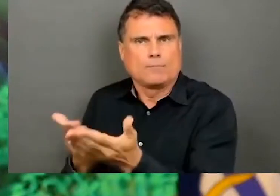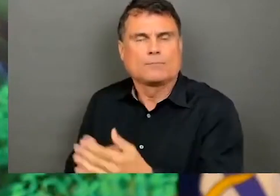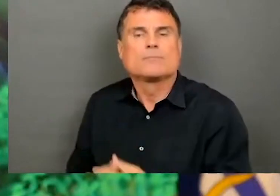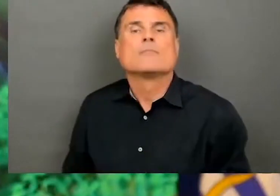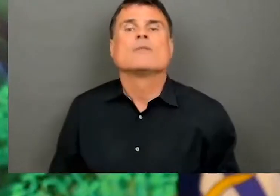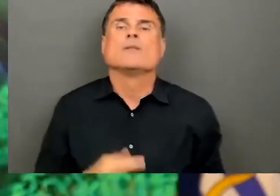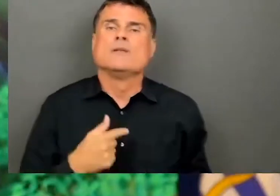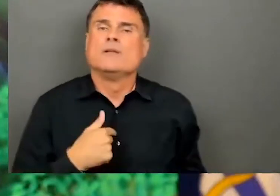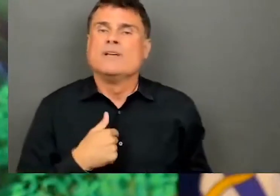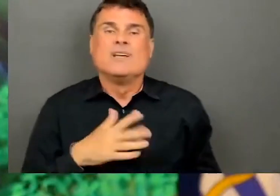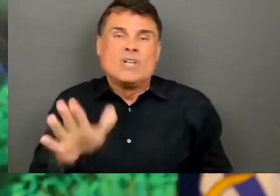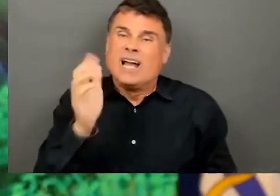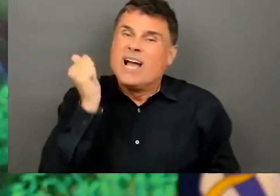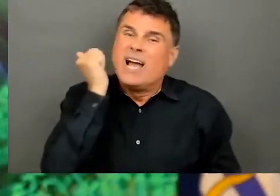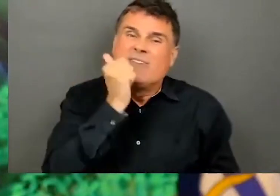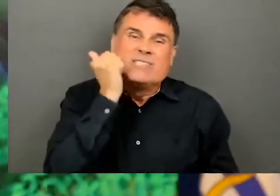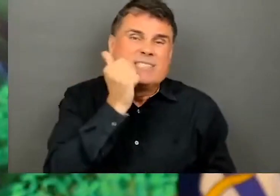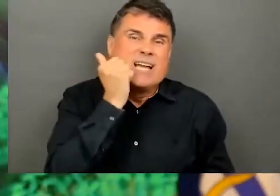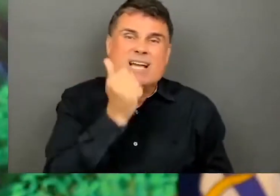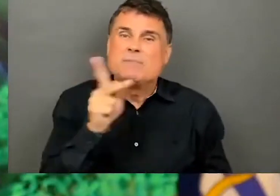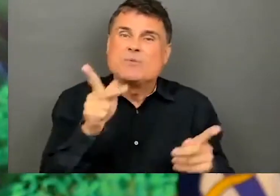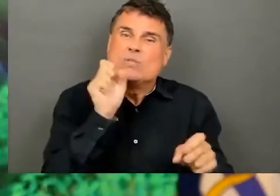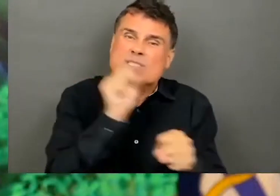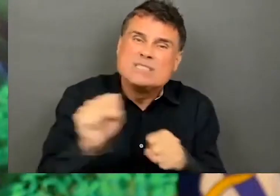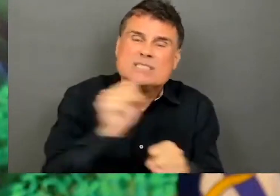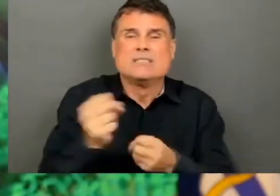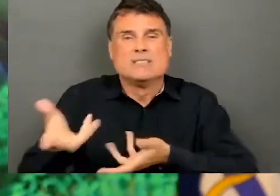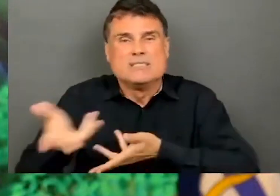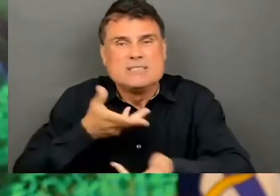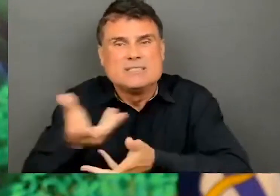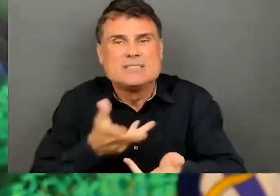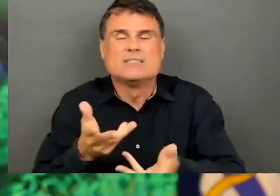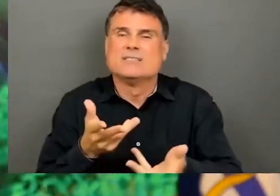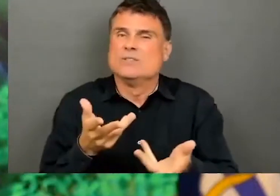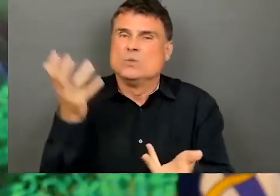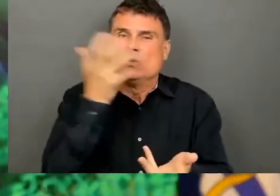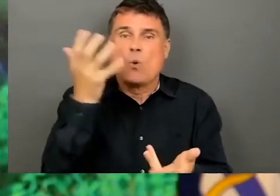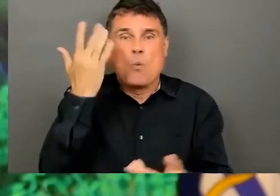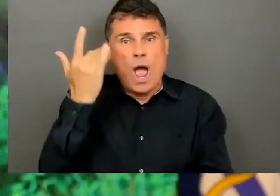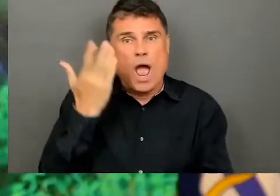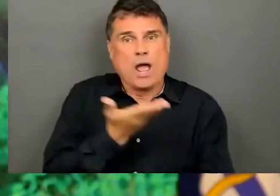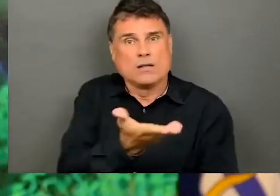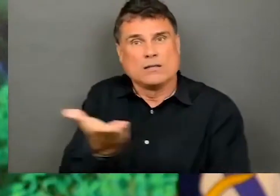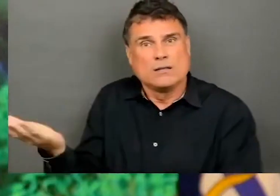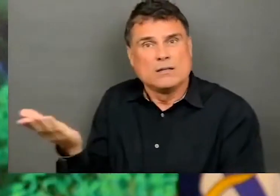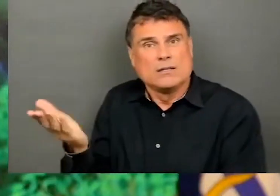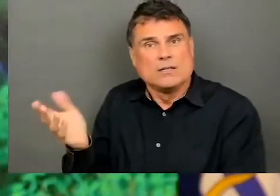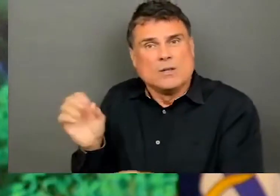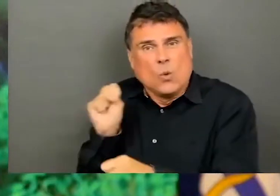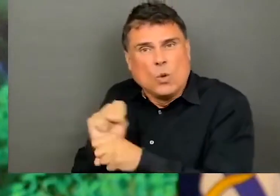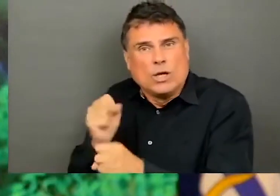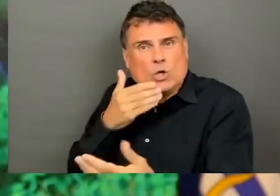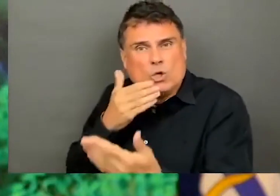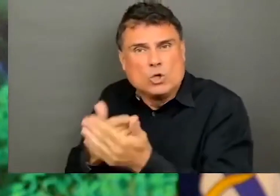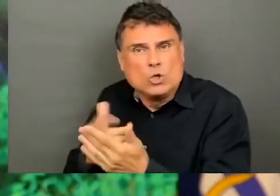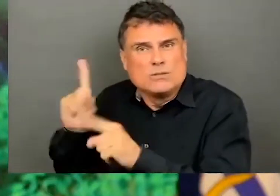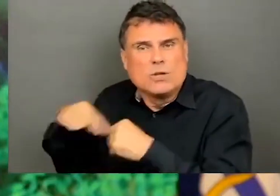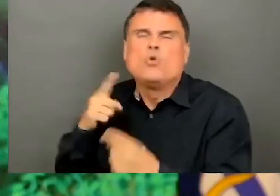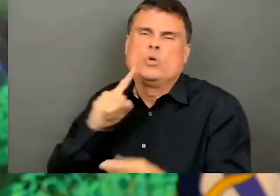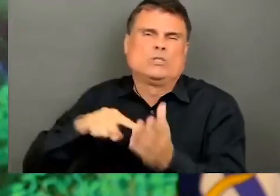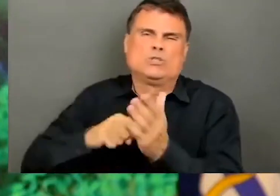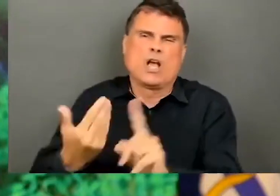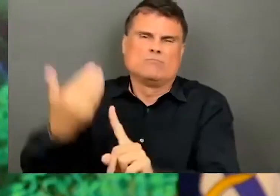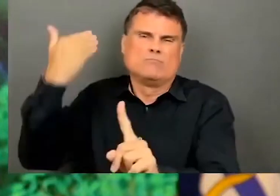day. Because of this good work and the many life-saving interventions brought in since 2016,